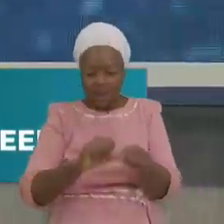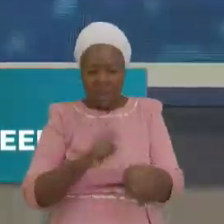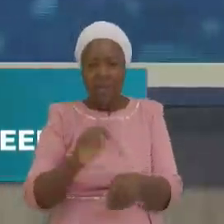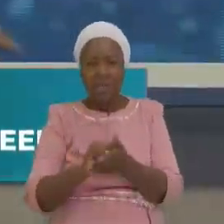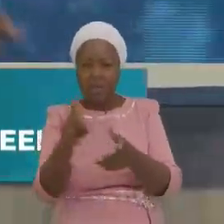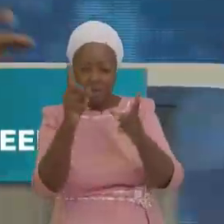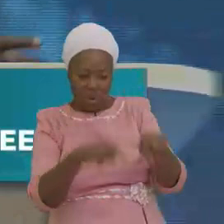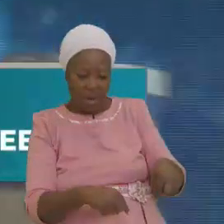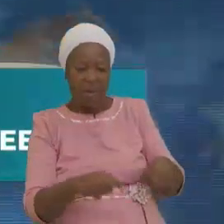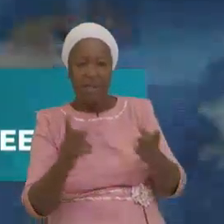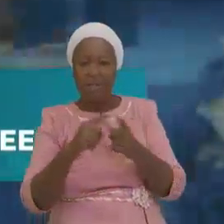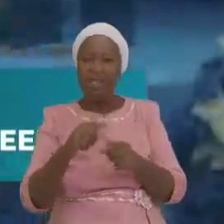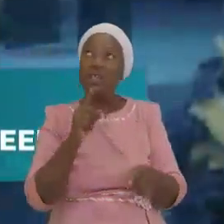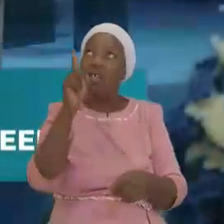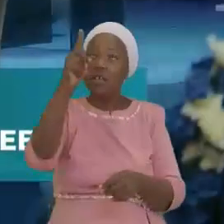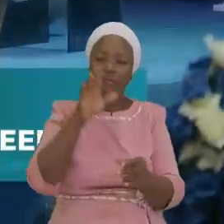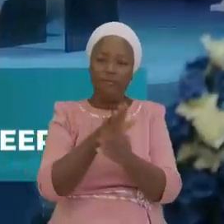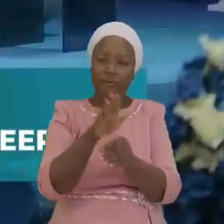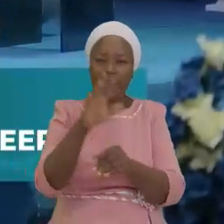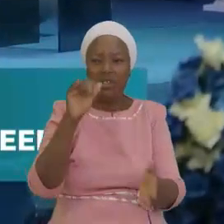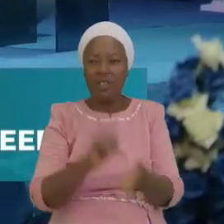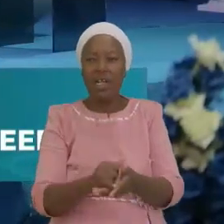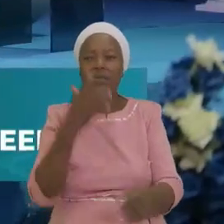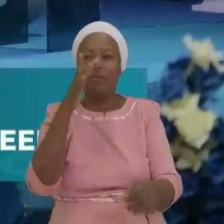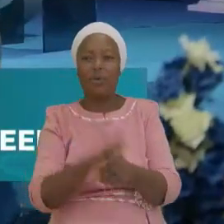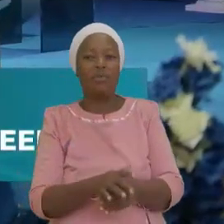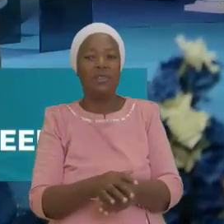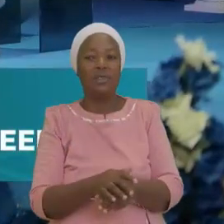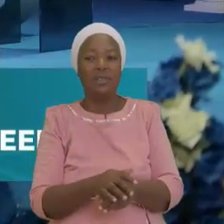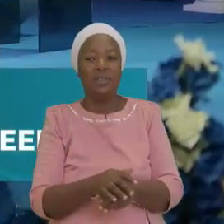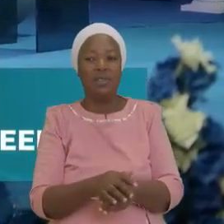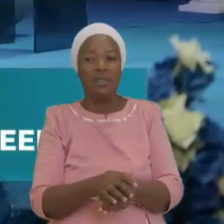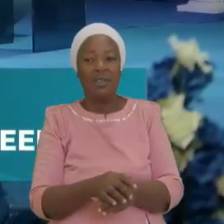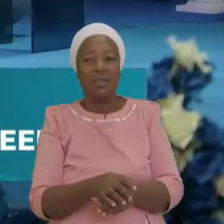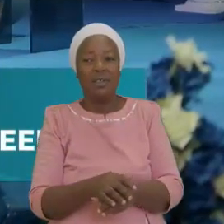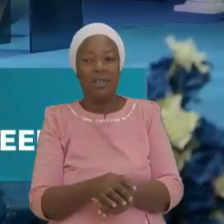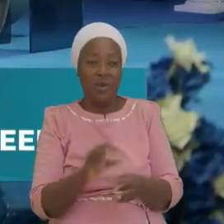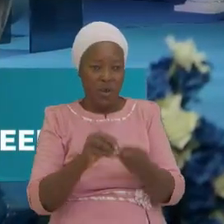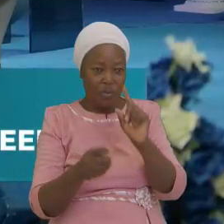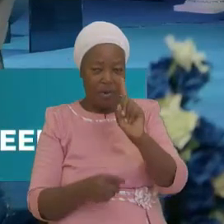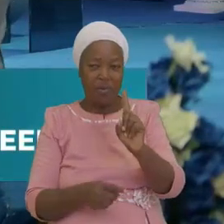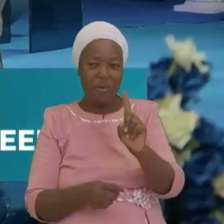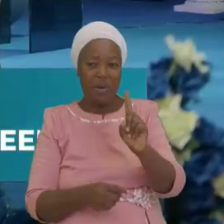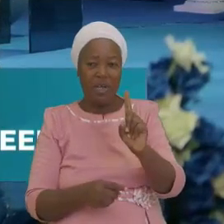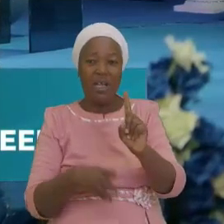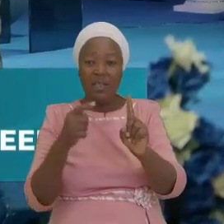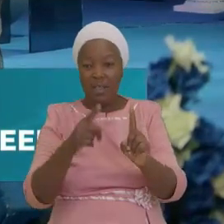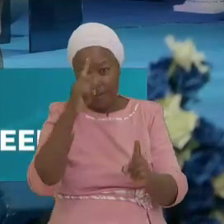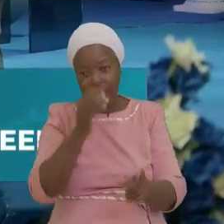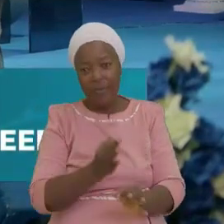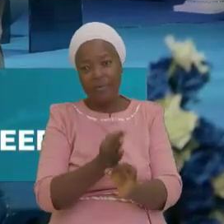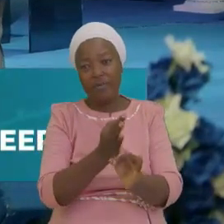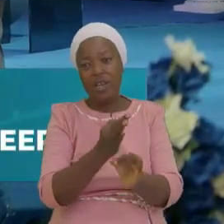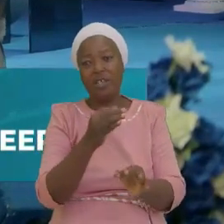he fulfills that promise. Number one, the faithfulness of the